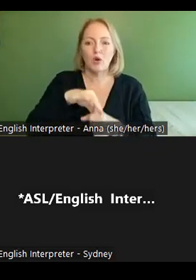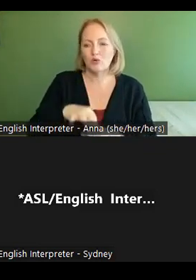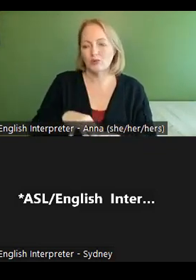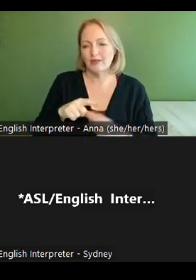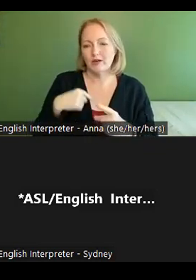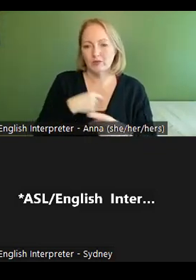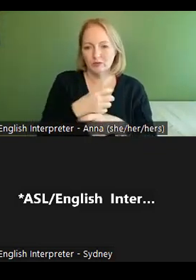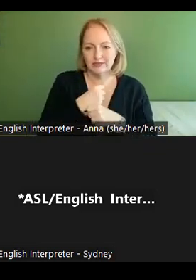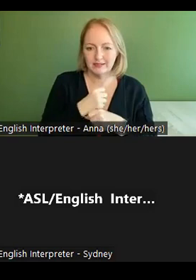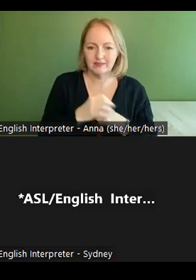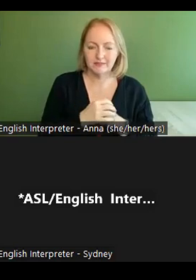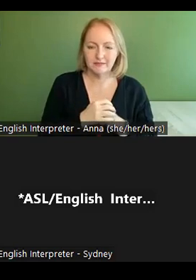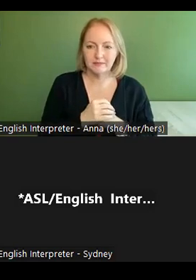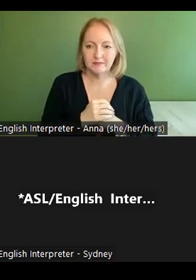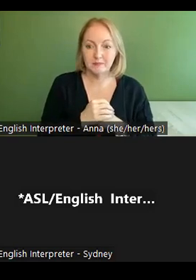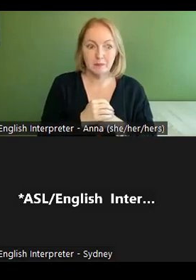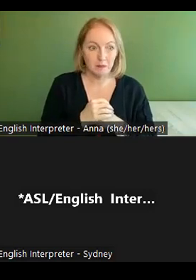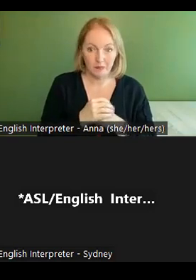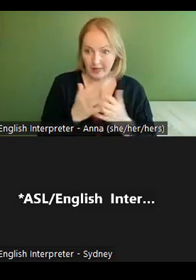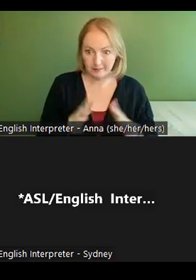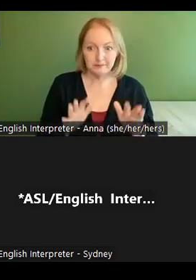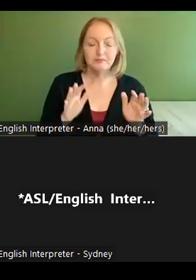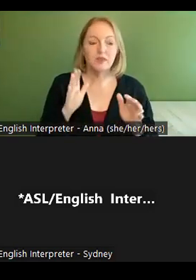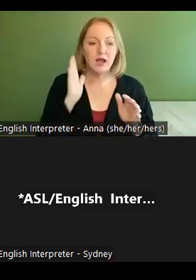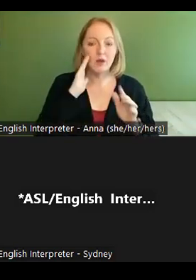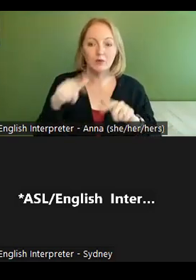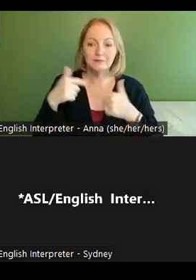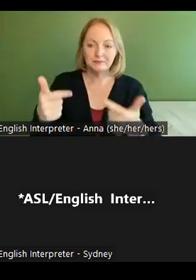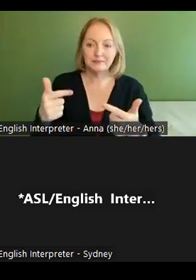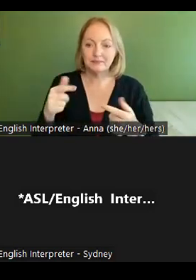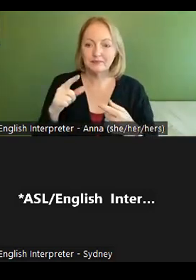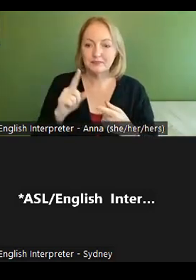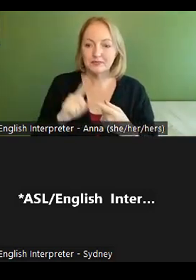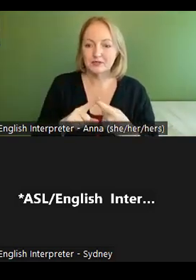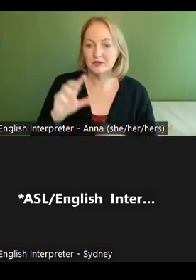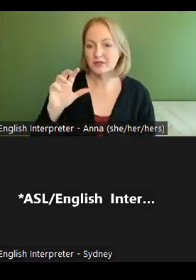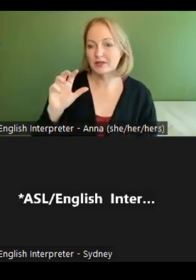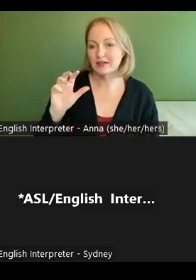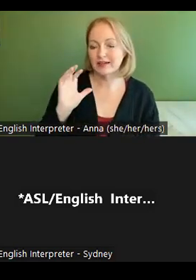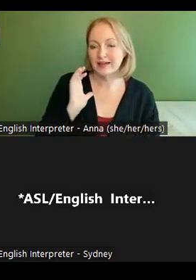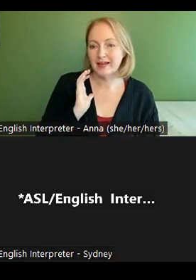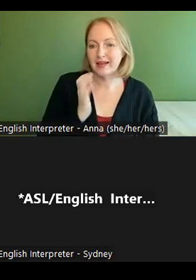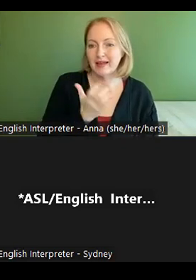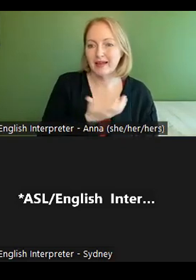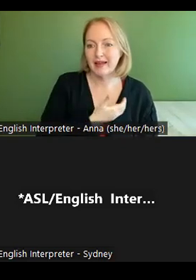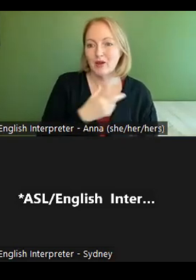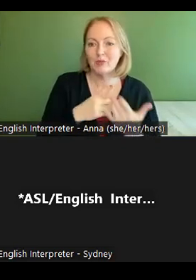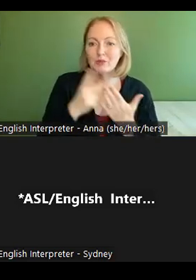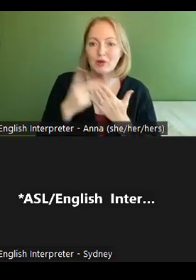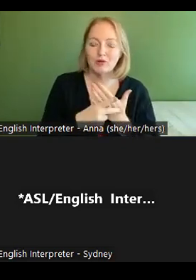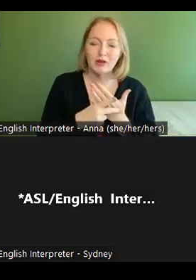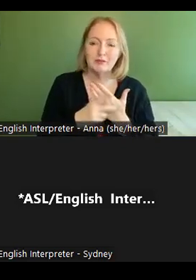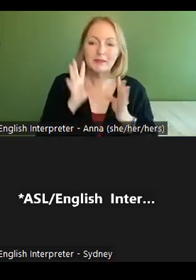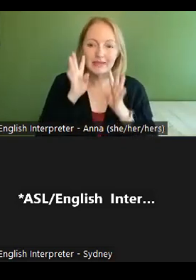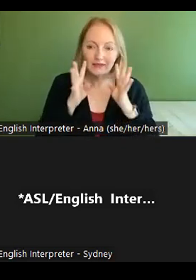received. With that, I'm going to pass it over to our program